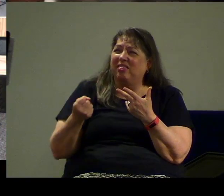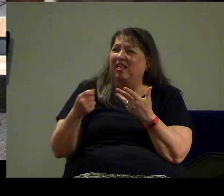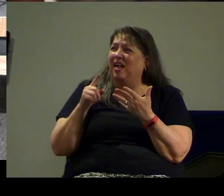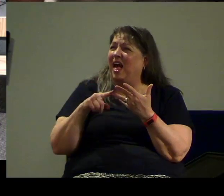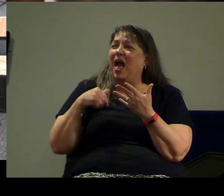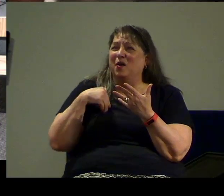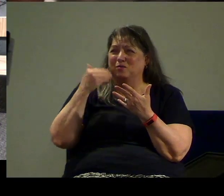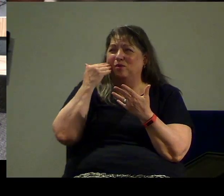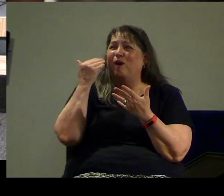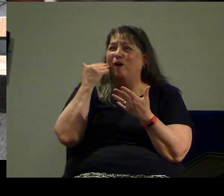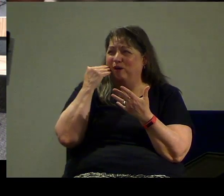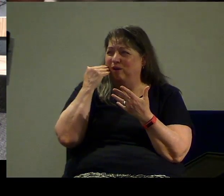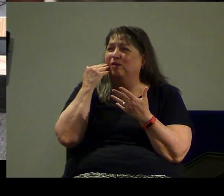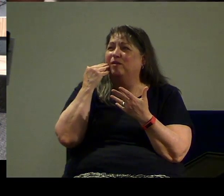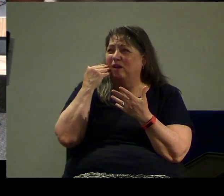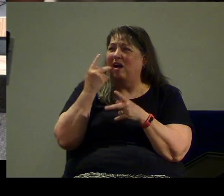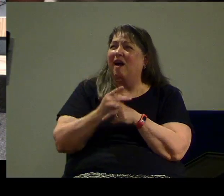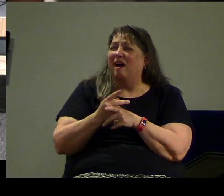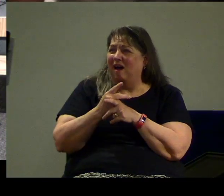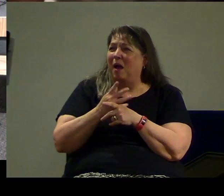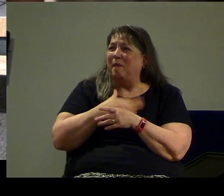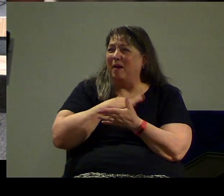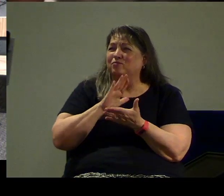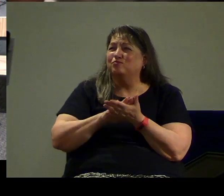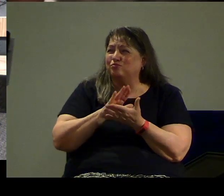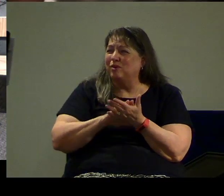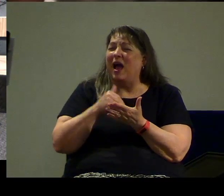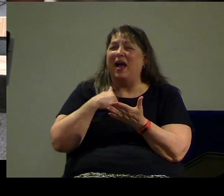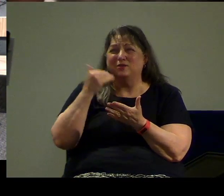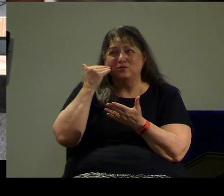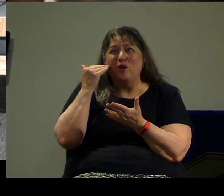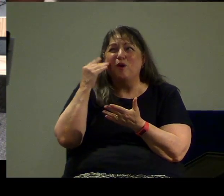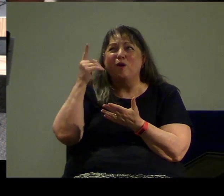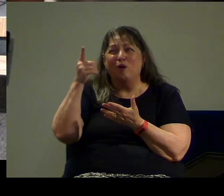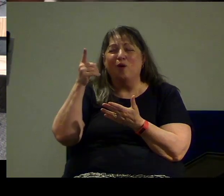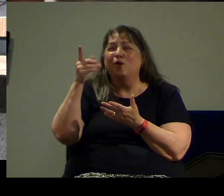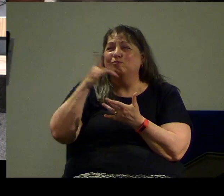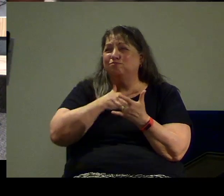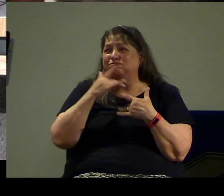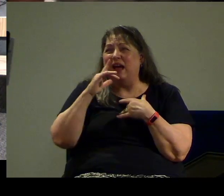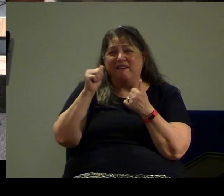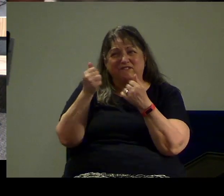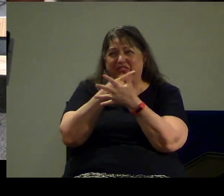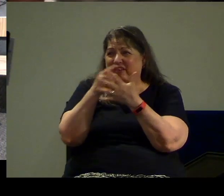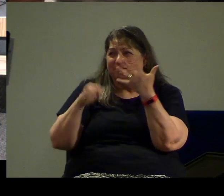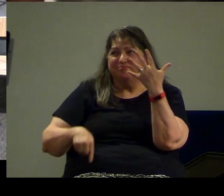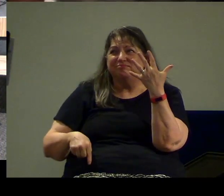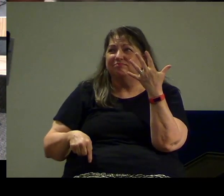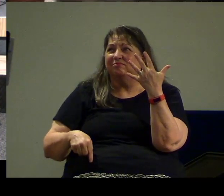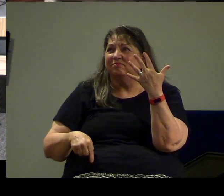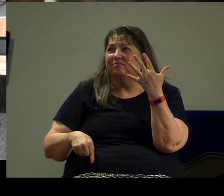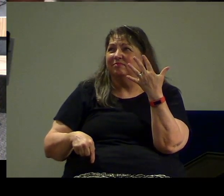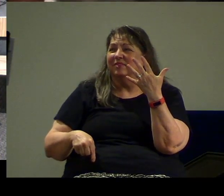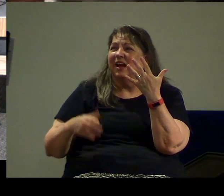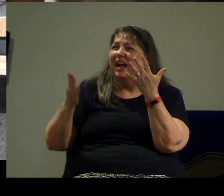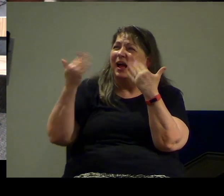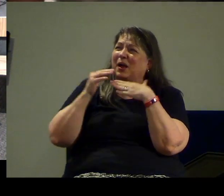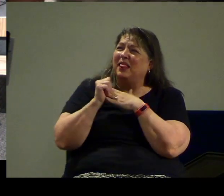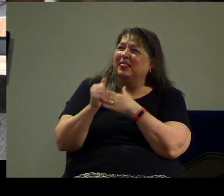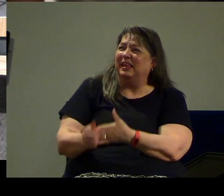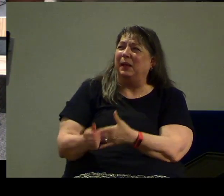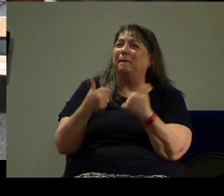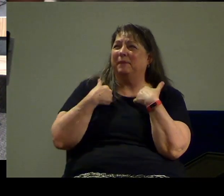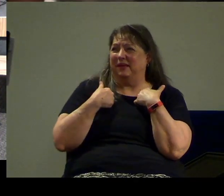know you care about my schooling. I know you care about whatever. Give me guidance. Give